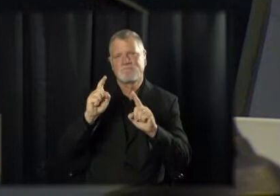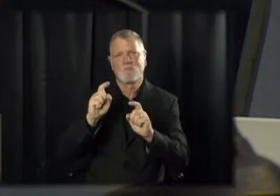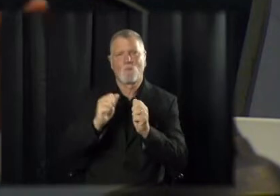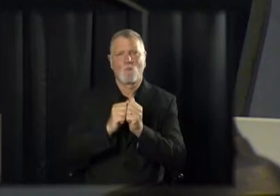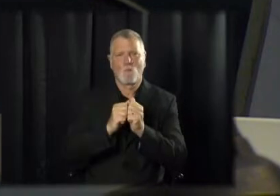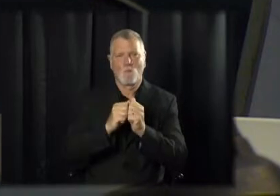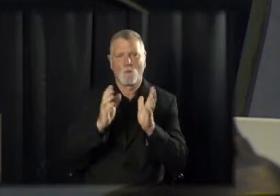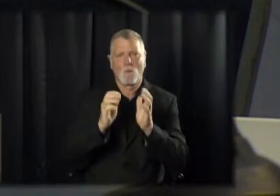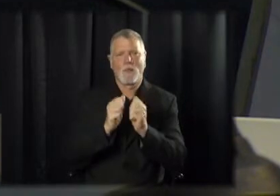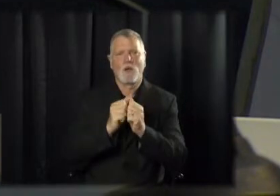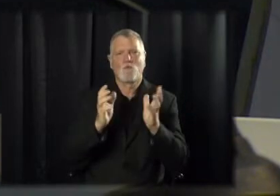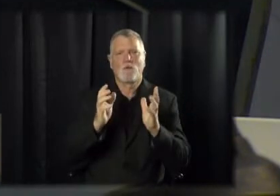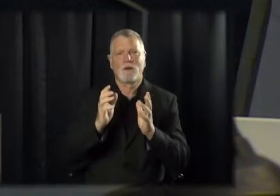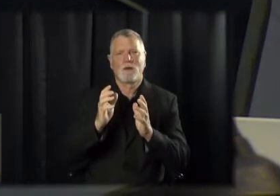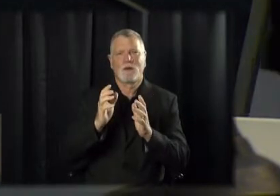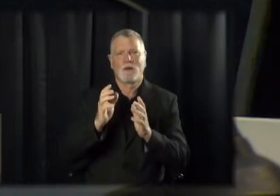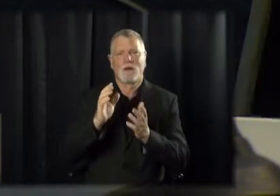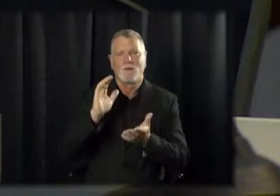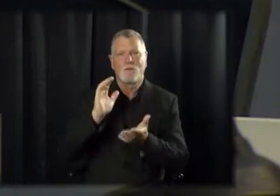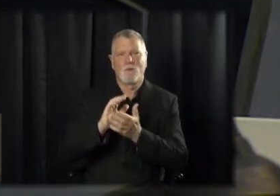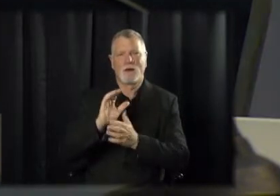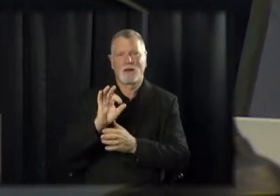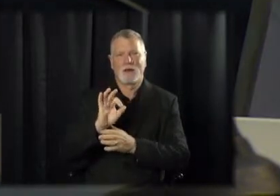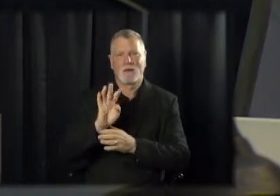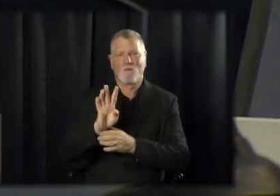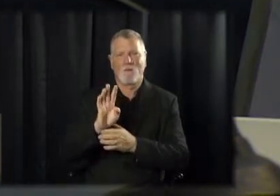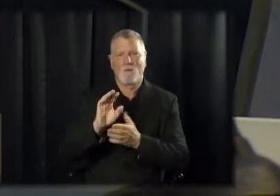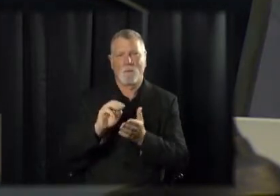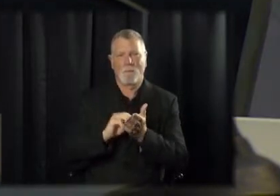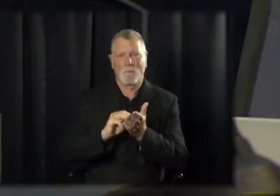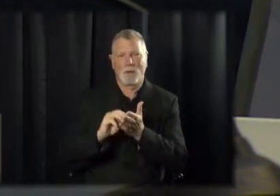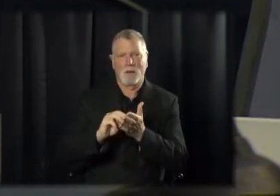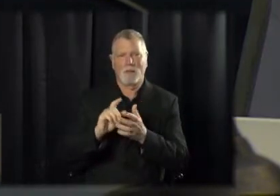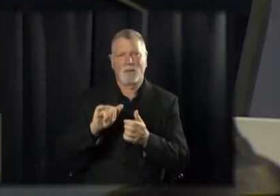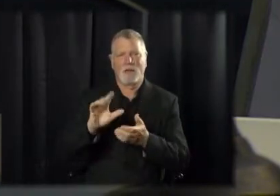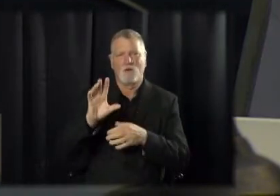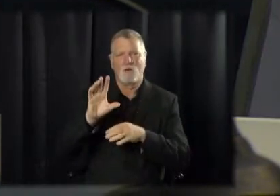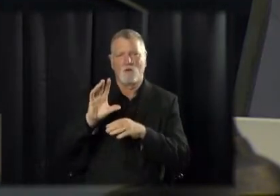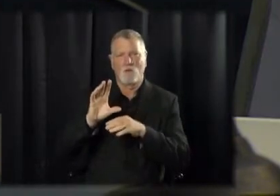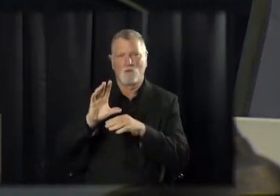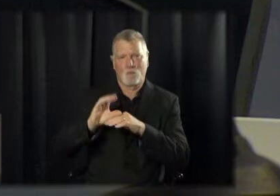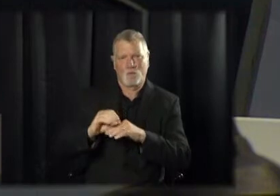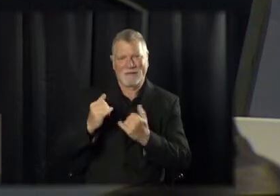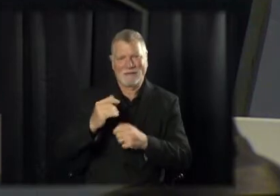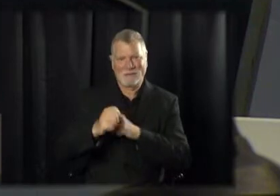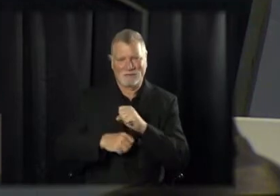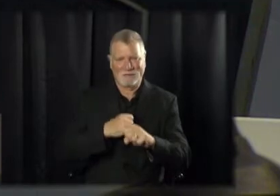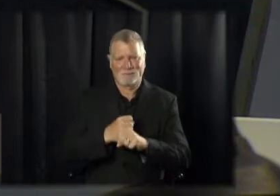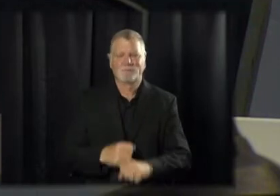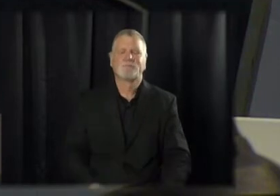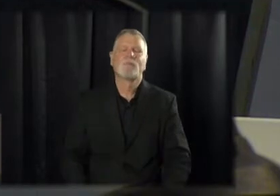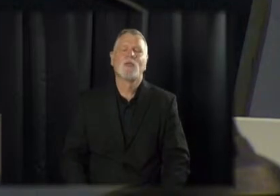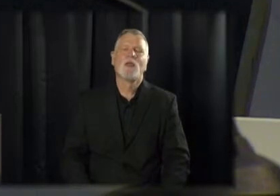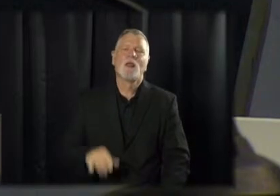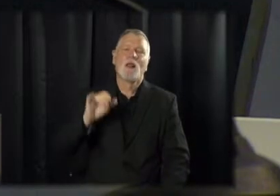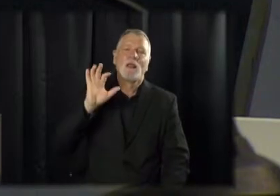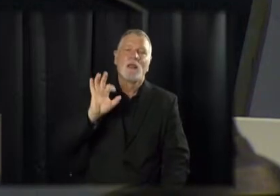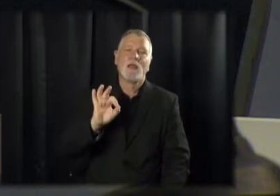without removing that 94 million that you want to remove this year. Now, that 94 million